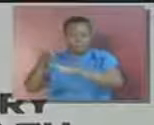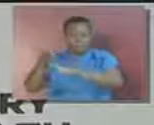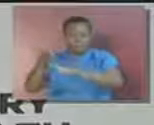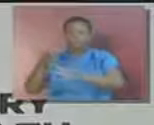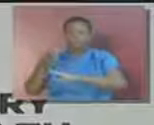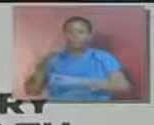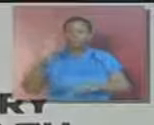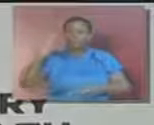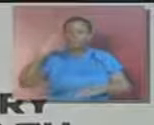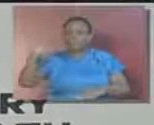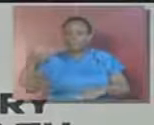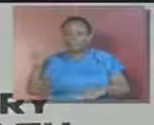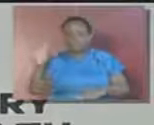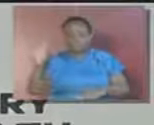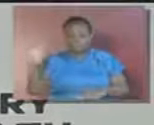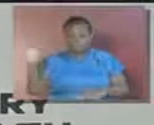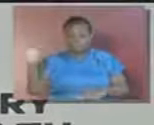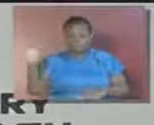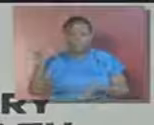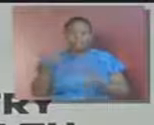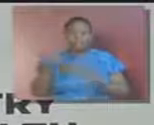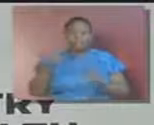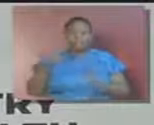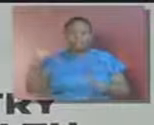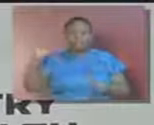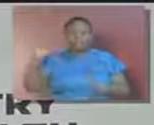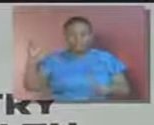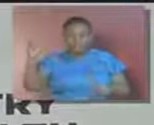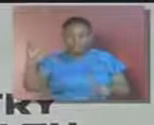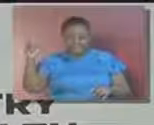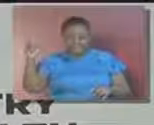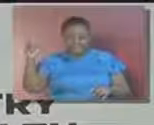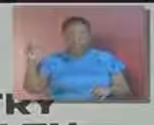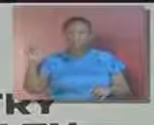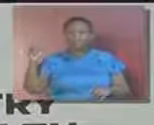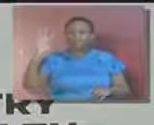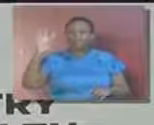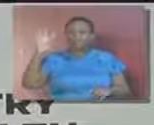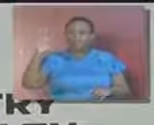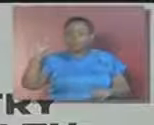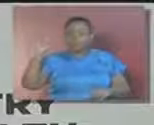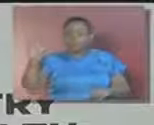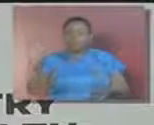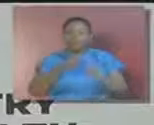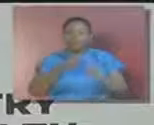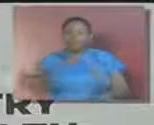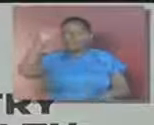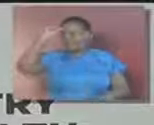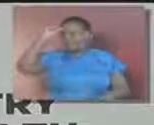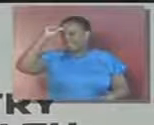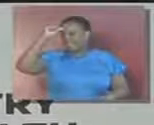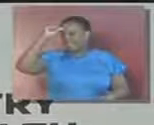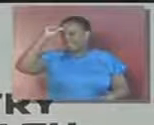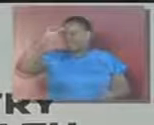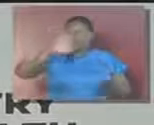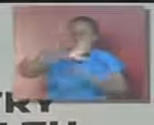from COVAX, let's call it COVAX 1, and 40,000 from India. That gives you a total